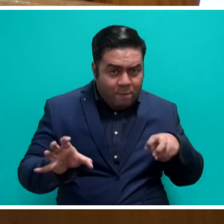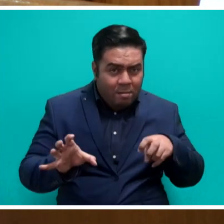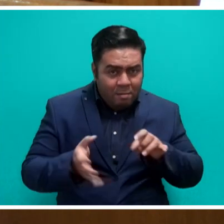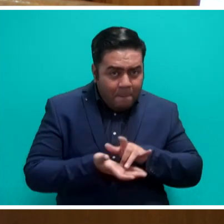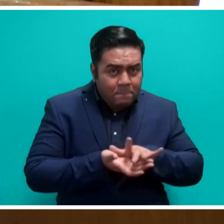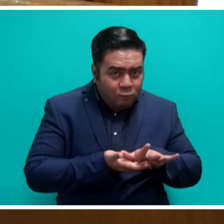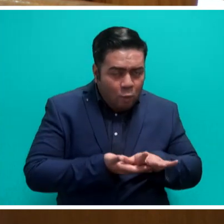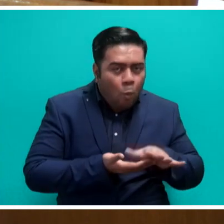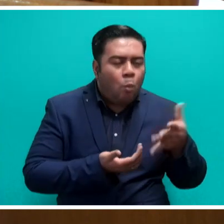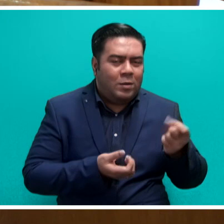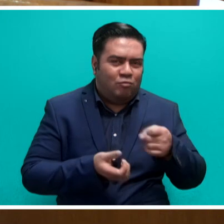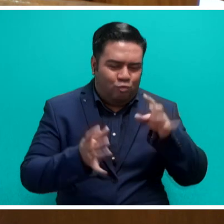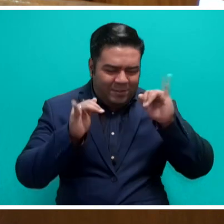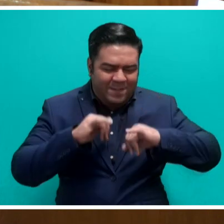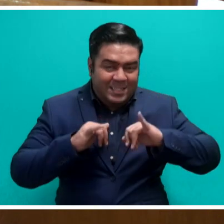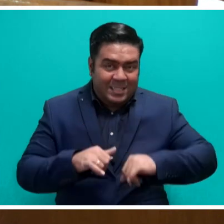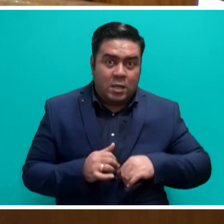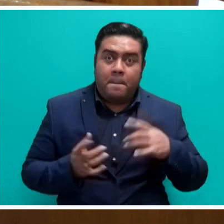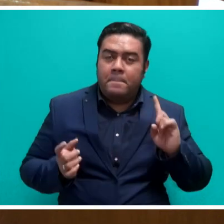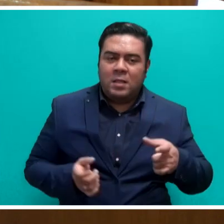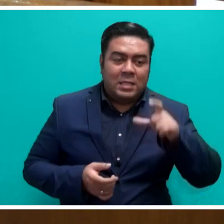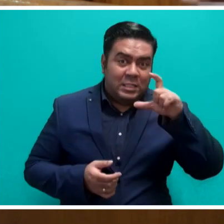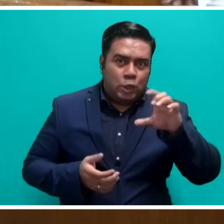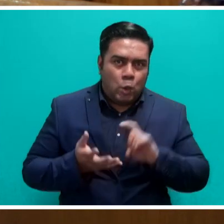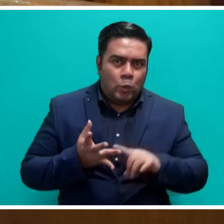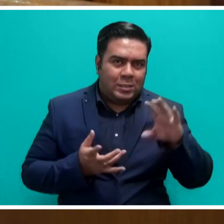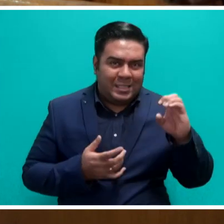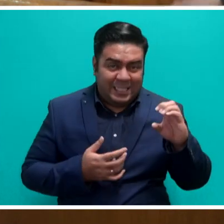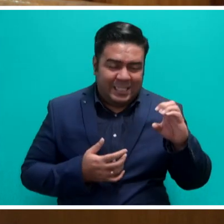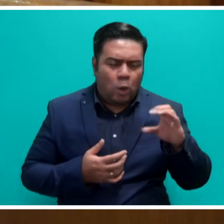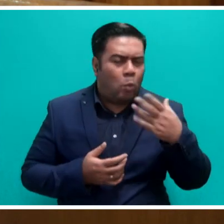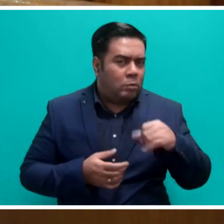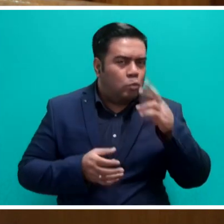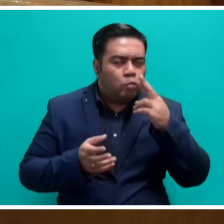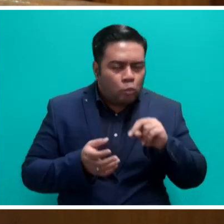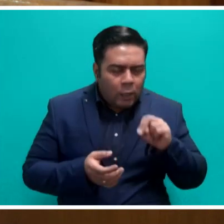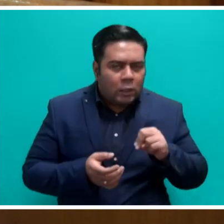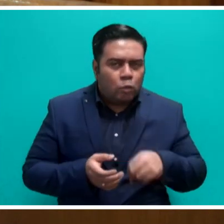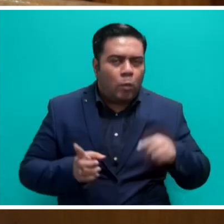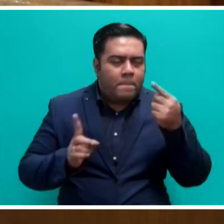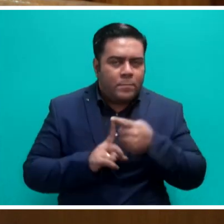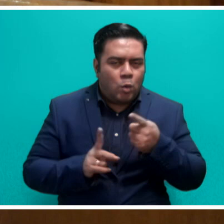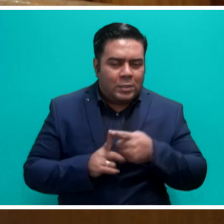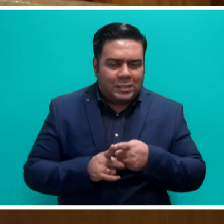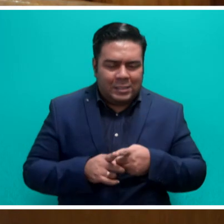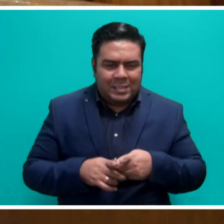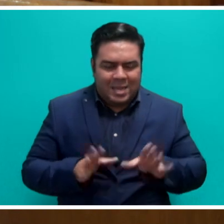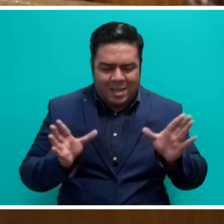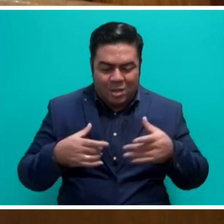be investigated, in which case the COC was required to appoint a tribunal